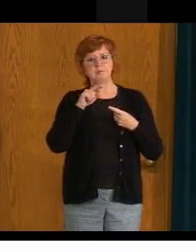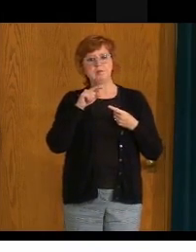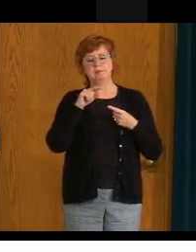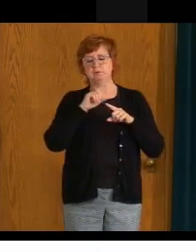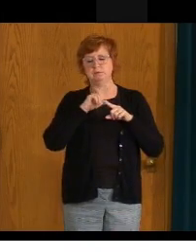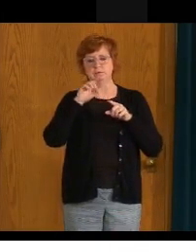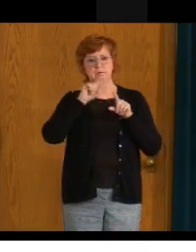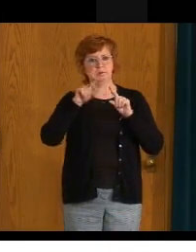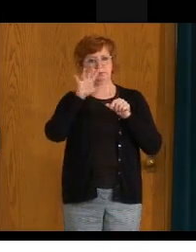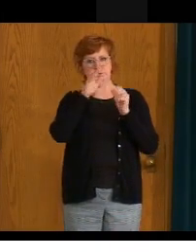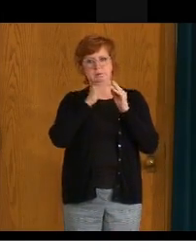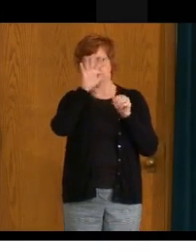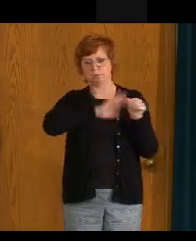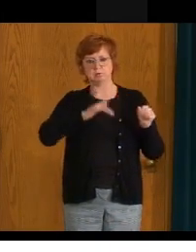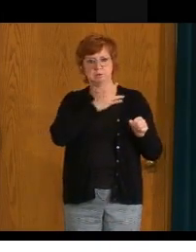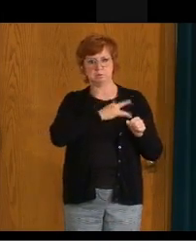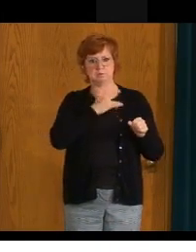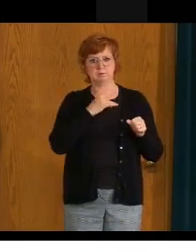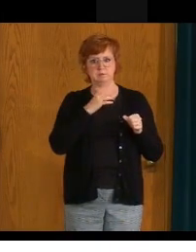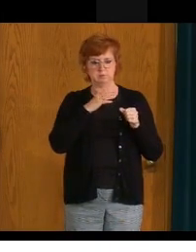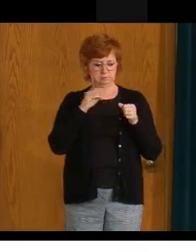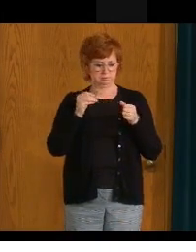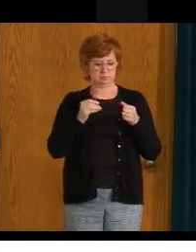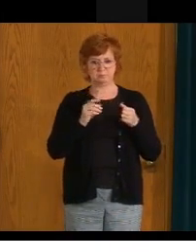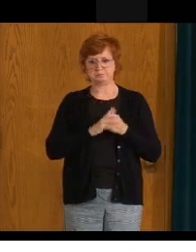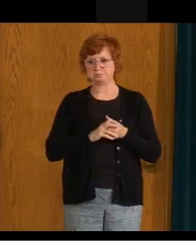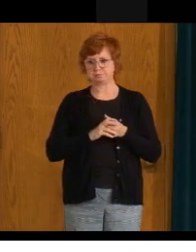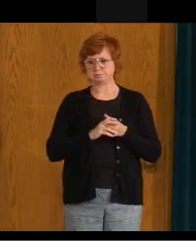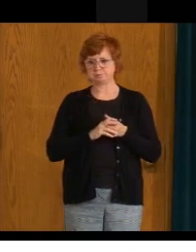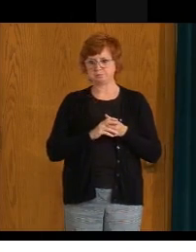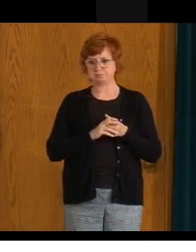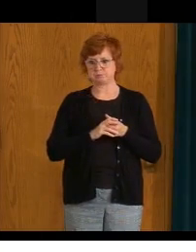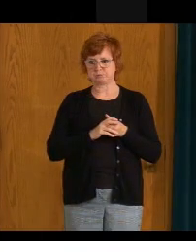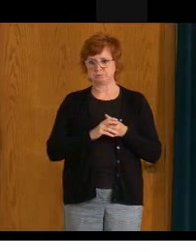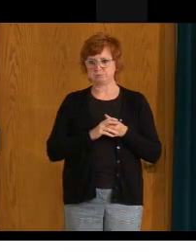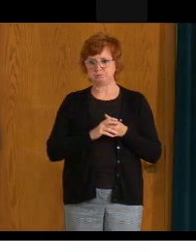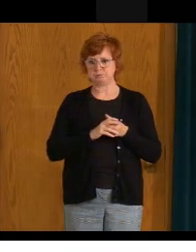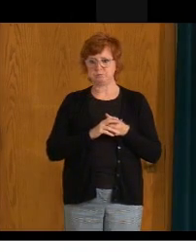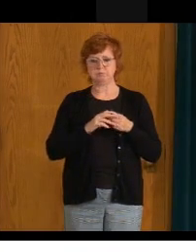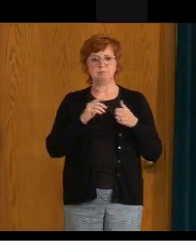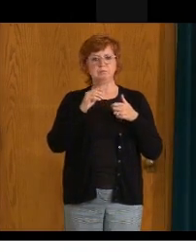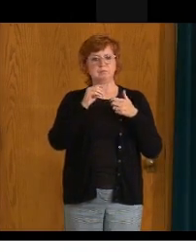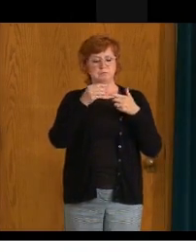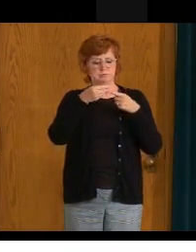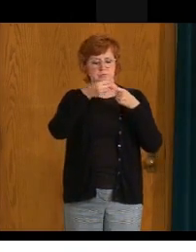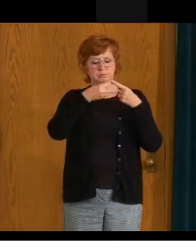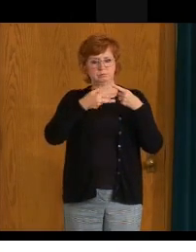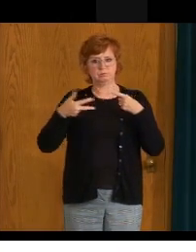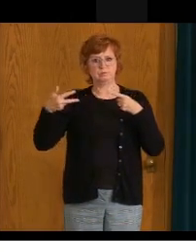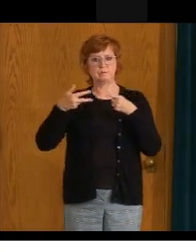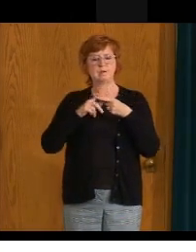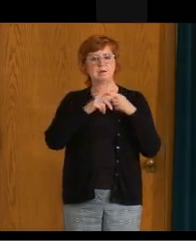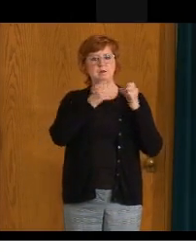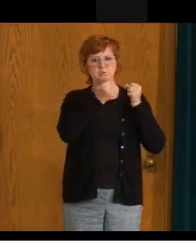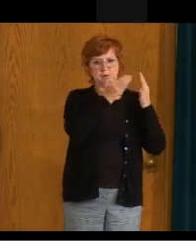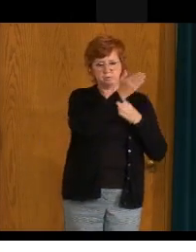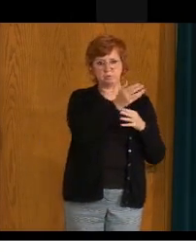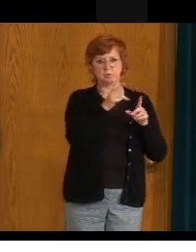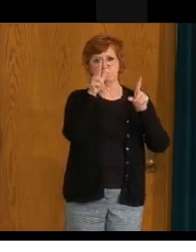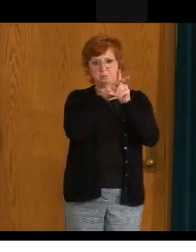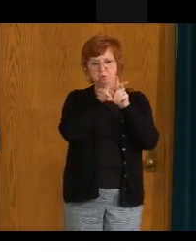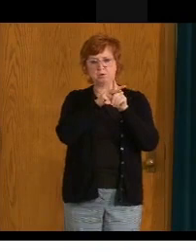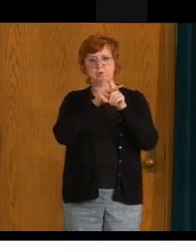also have a delivery model that provides convenience in multiple outlets like drive-thrus, booked appointments, pharmacies, as well as